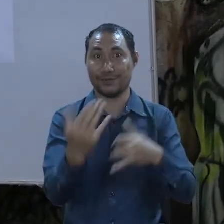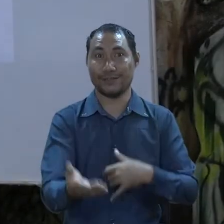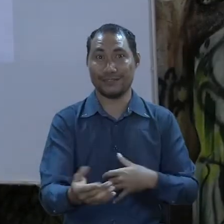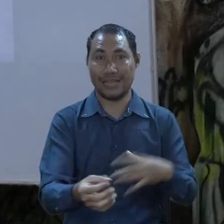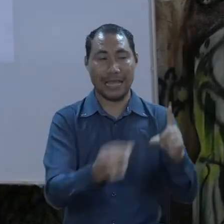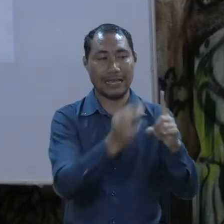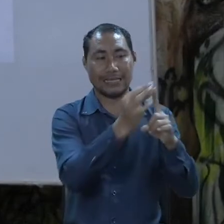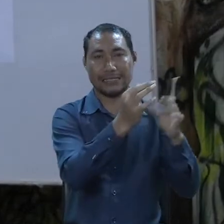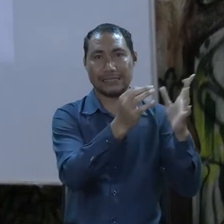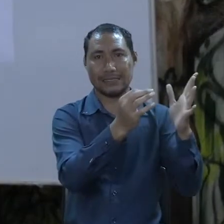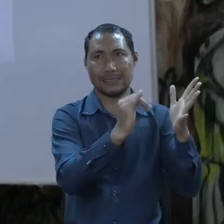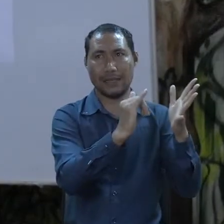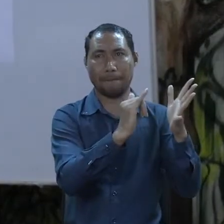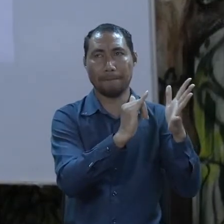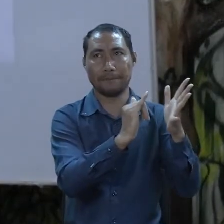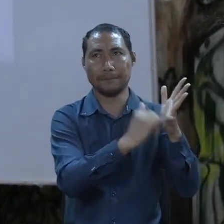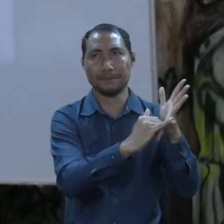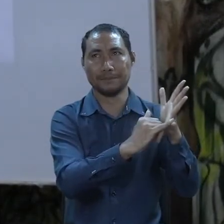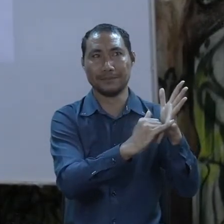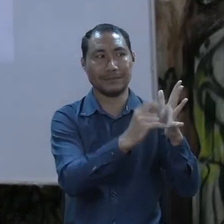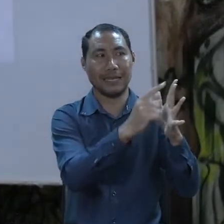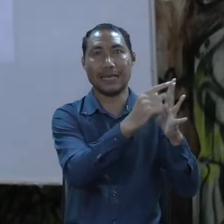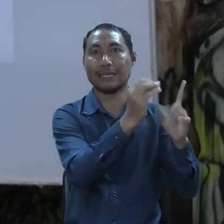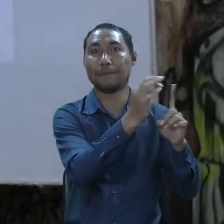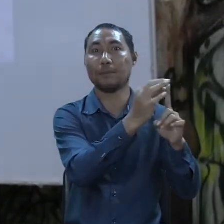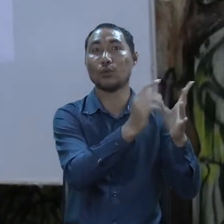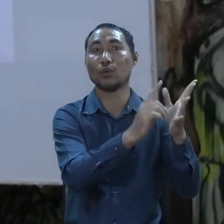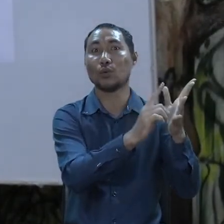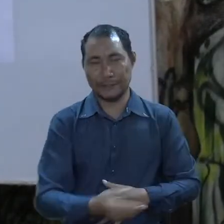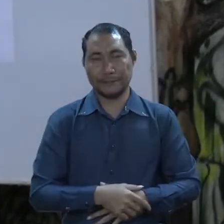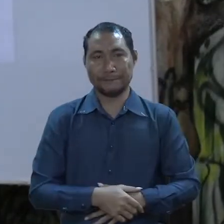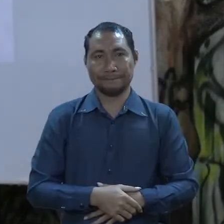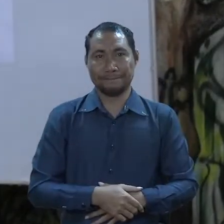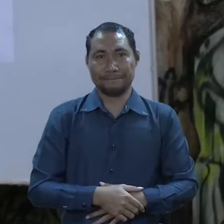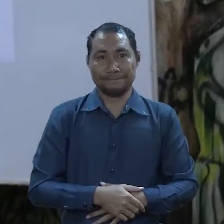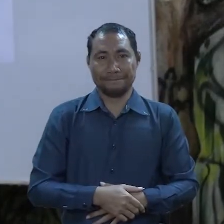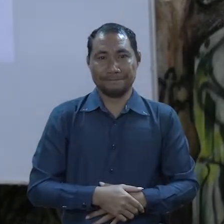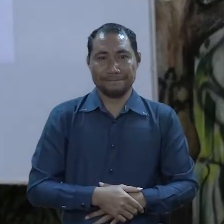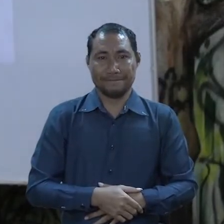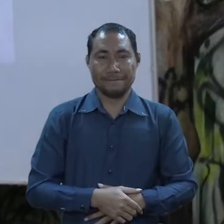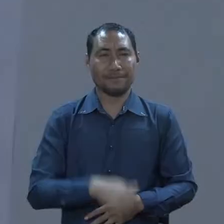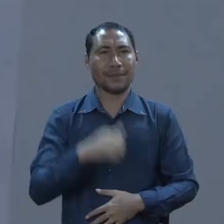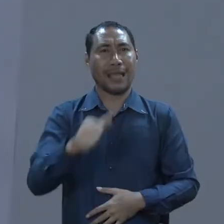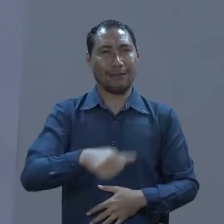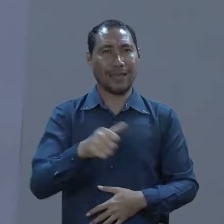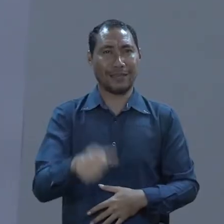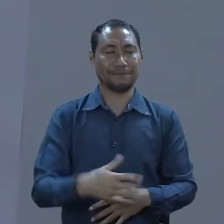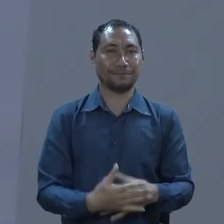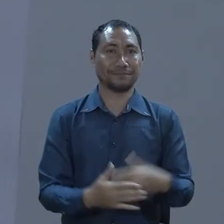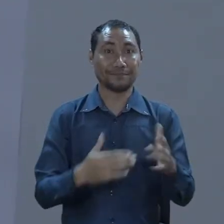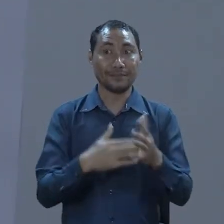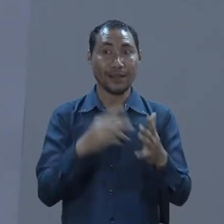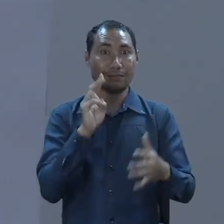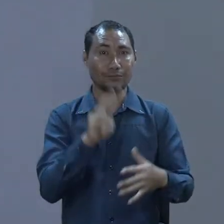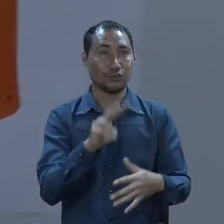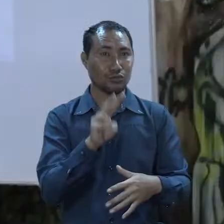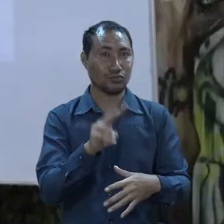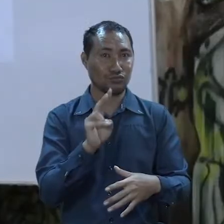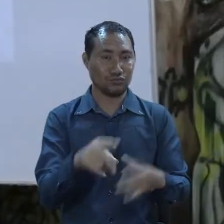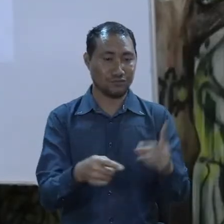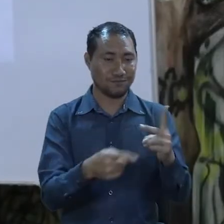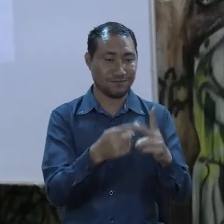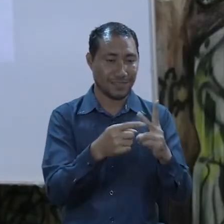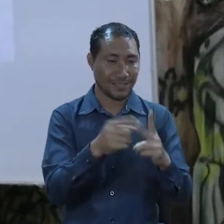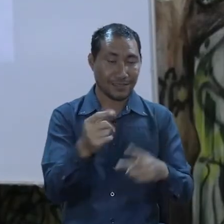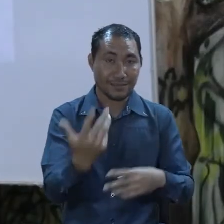pickaxe, polipiki. We have a hammer, samala, a